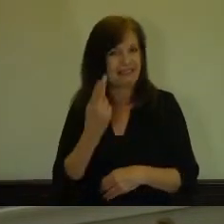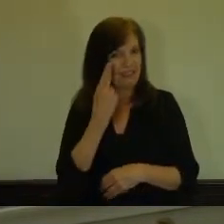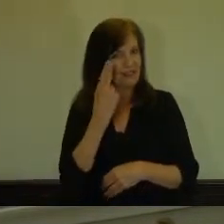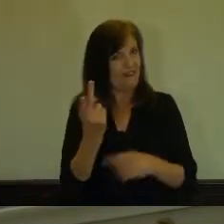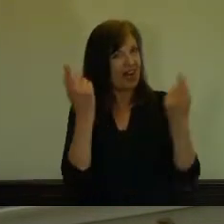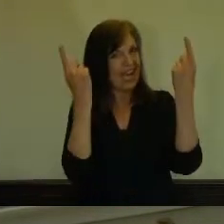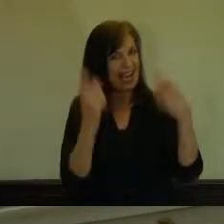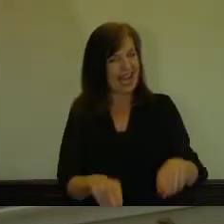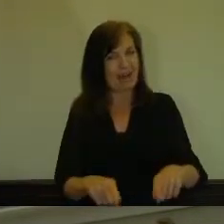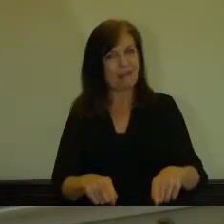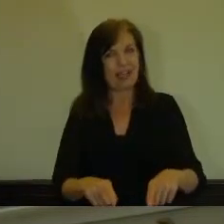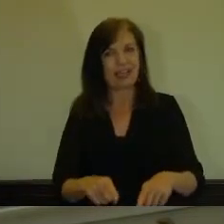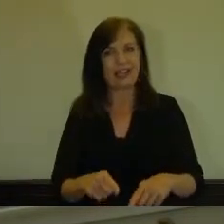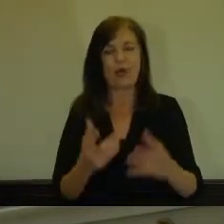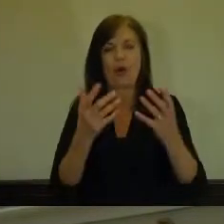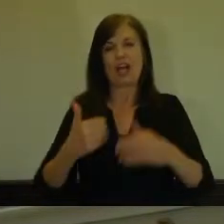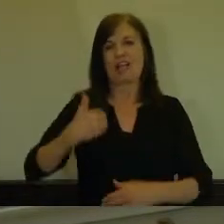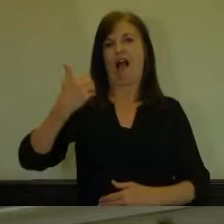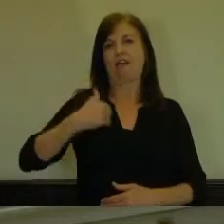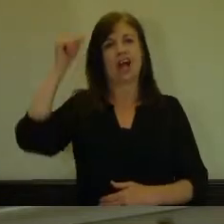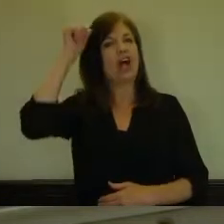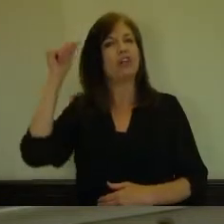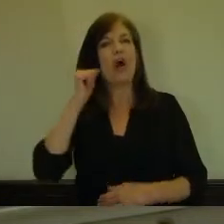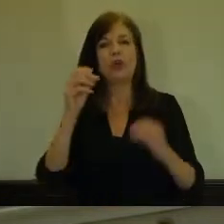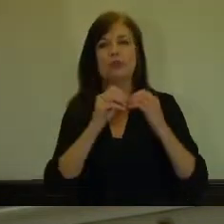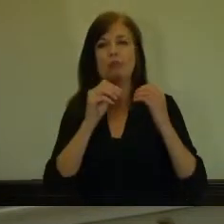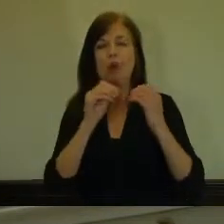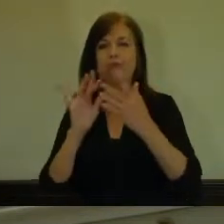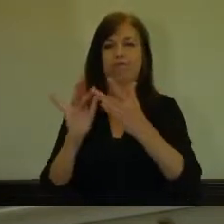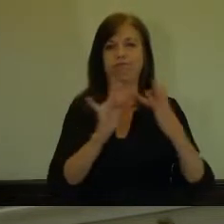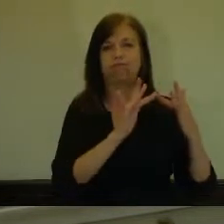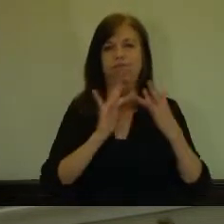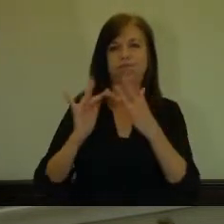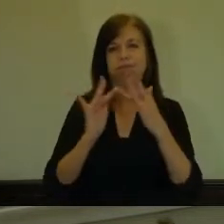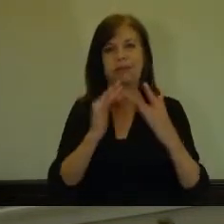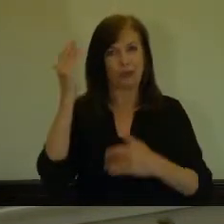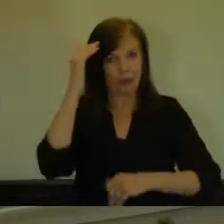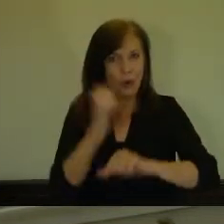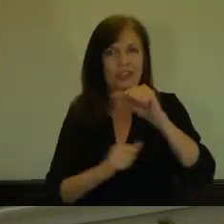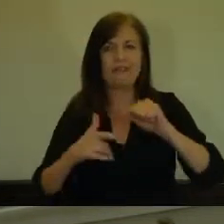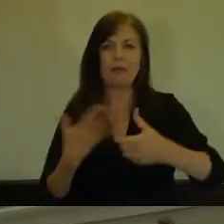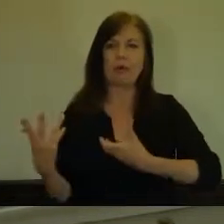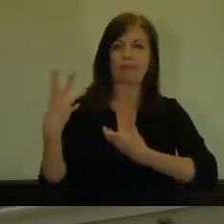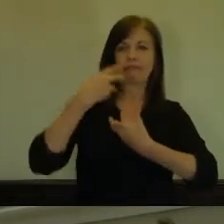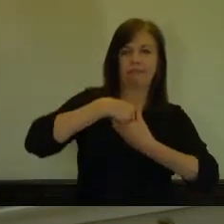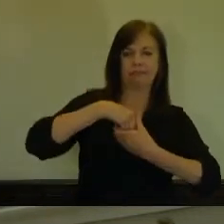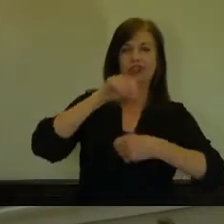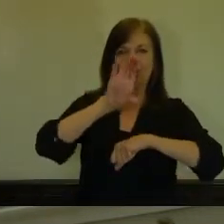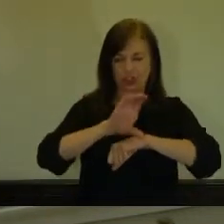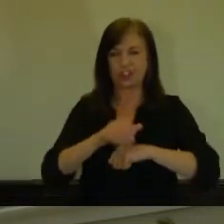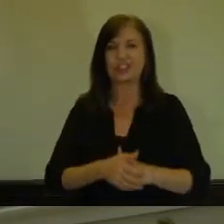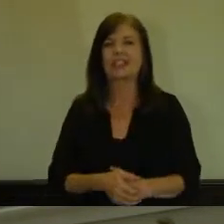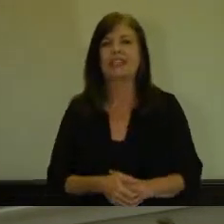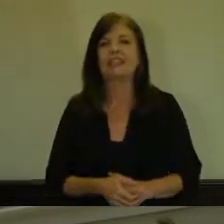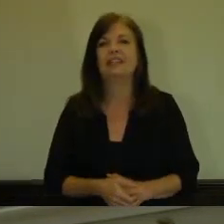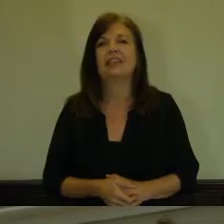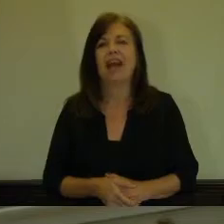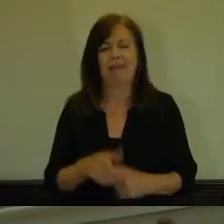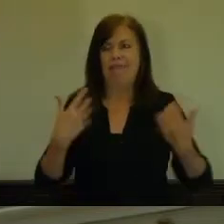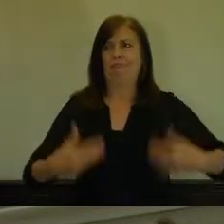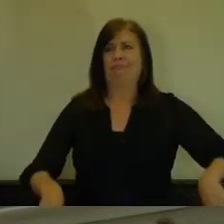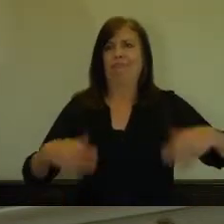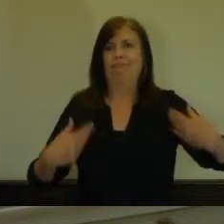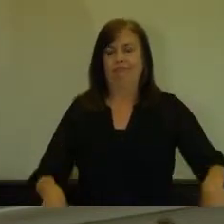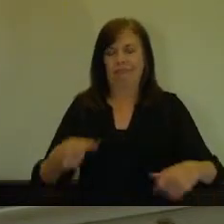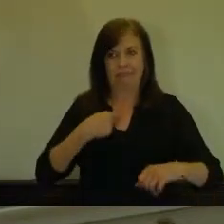our parish to be more connected and to be more part of the parish. And they